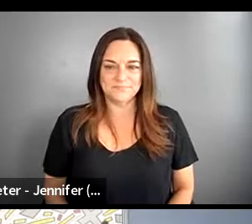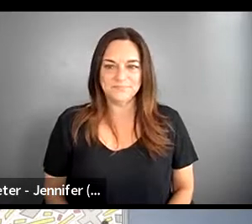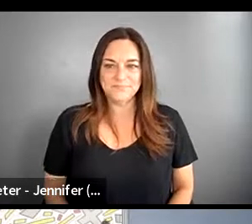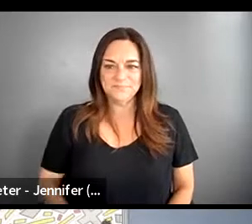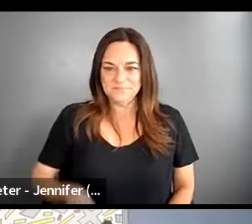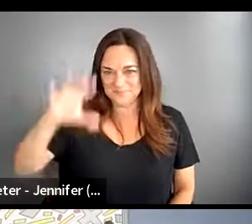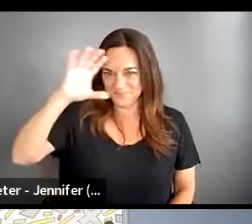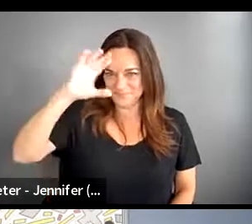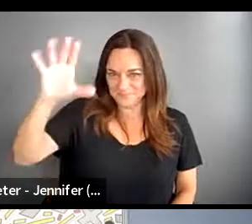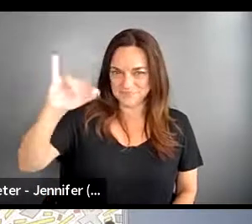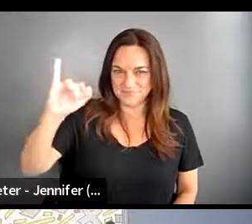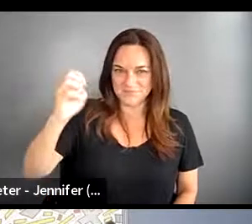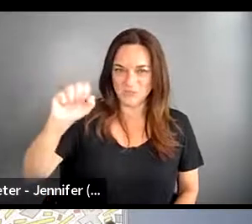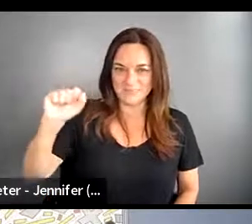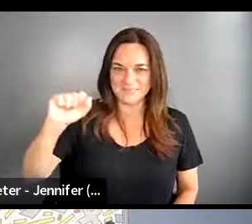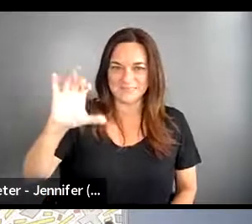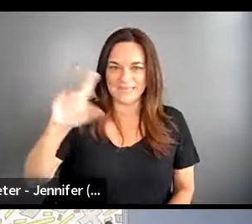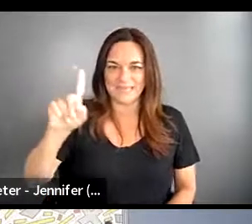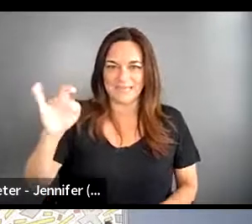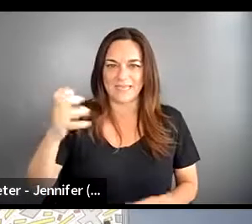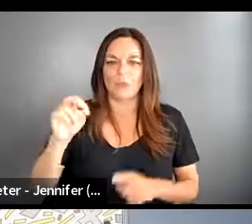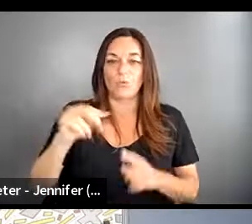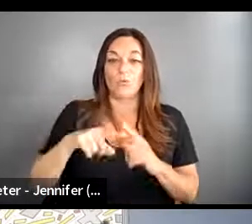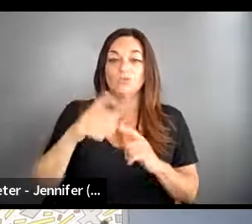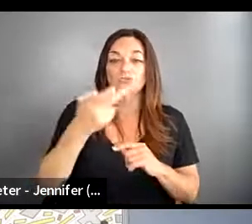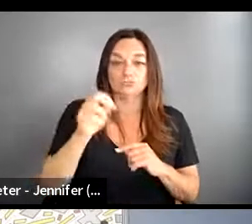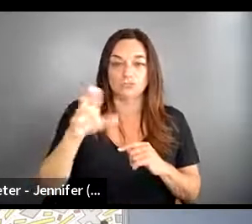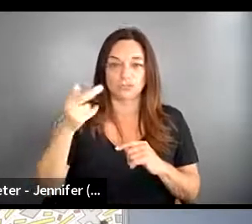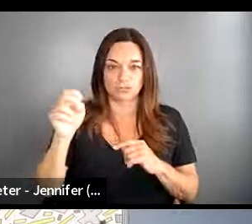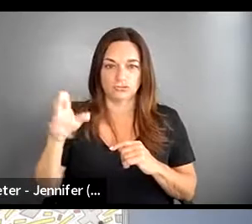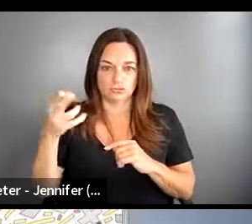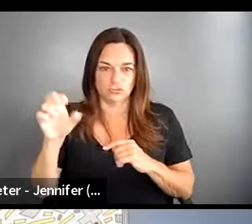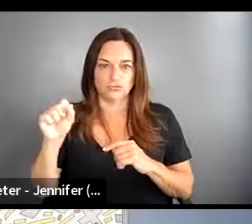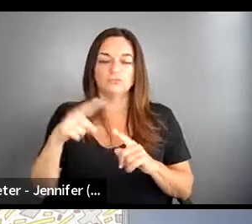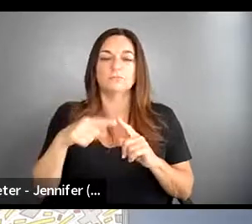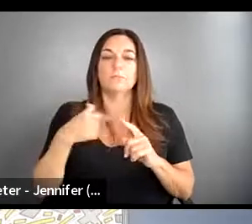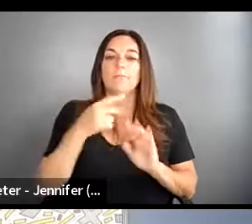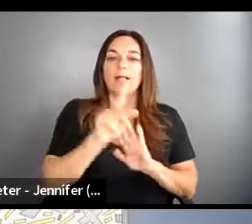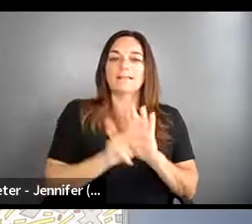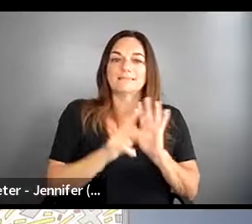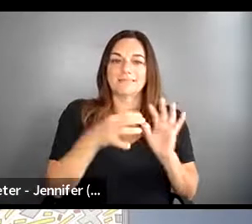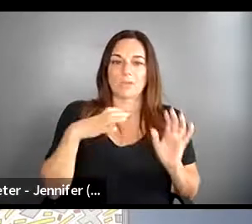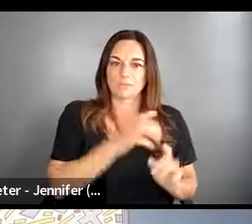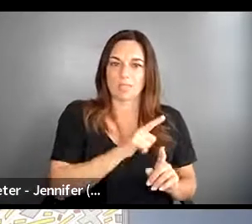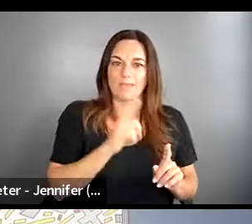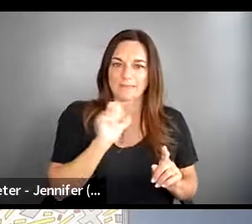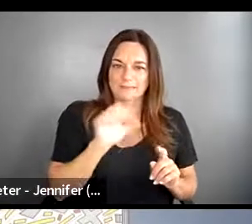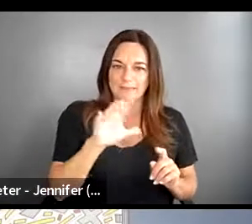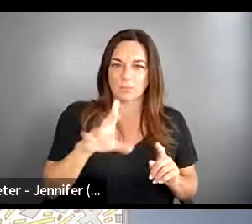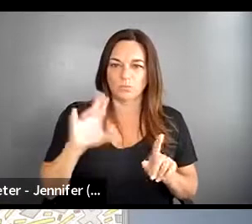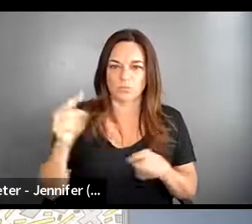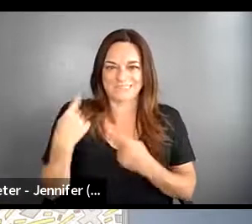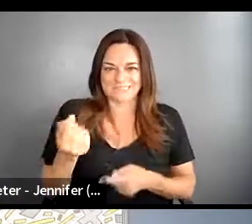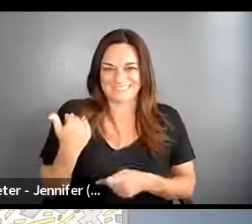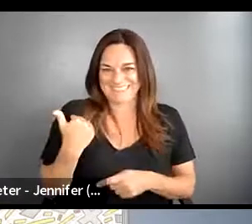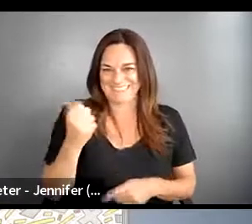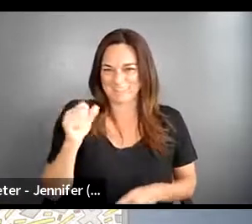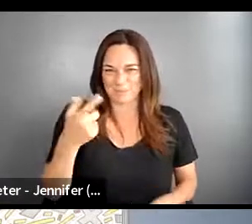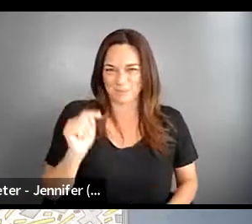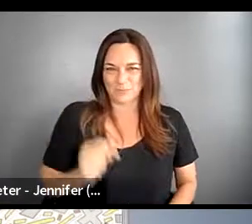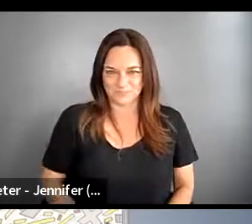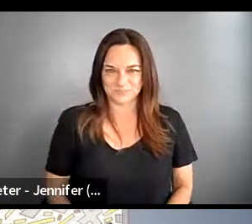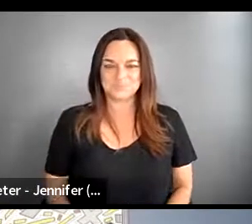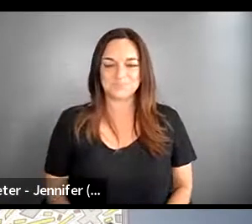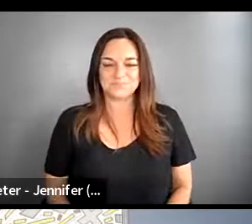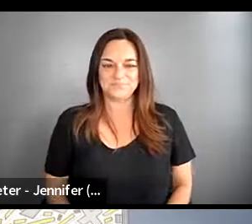Hey everyone, I'm Jess Zaccanino. My pronouns are she, her, hers, and I'm the Policy Council of the ACLU, and I've been here since this past September.